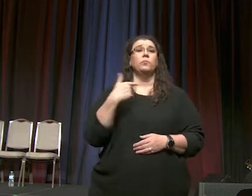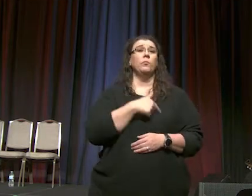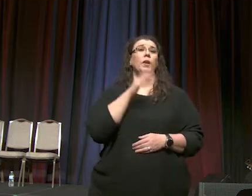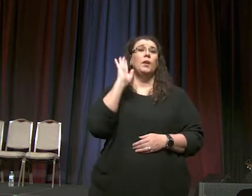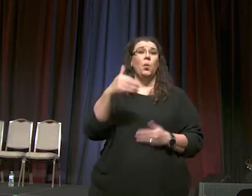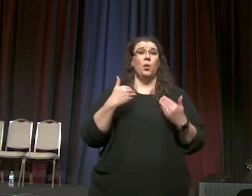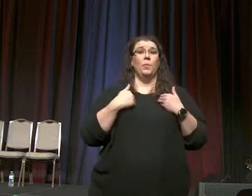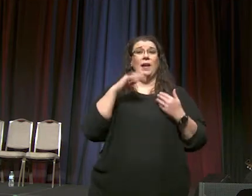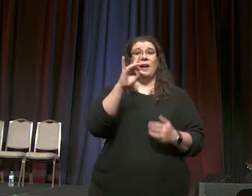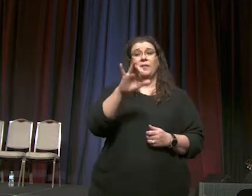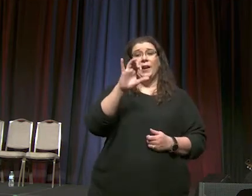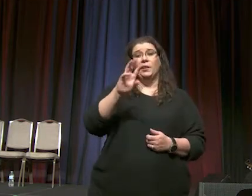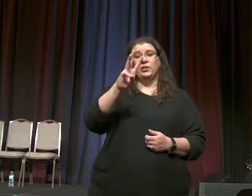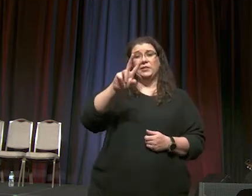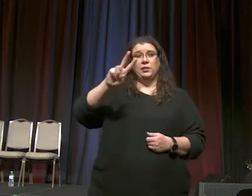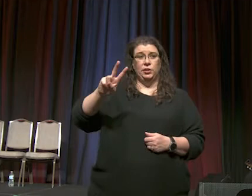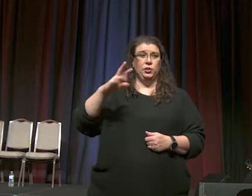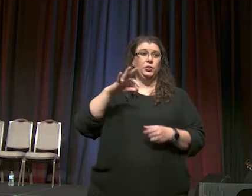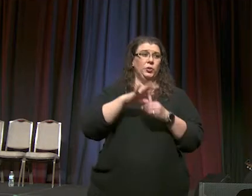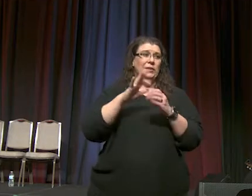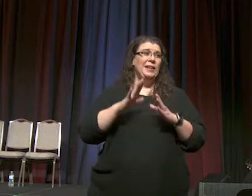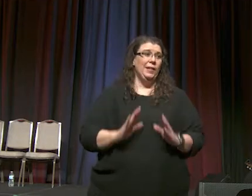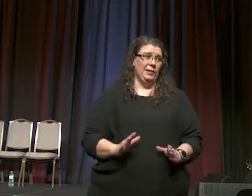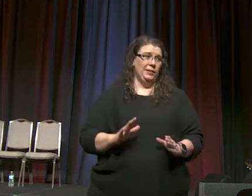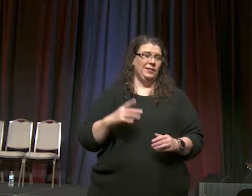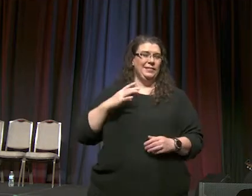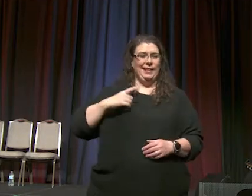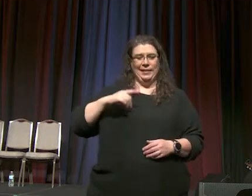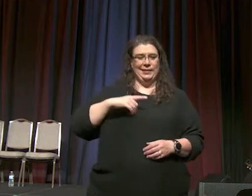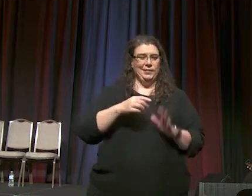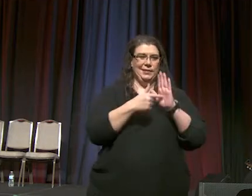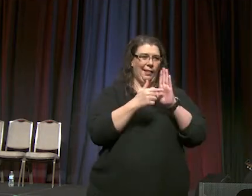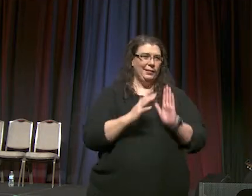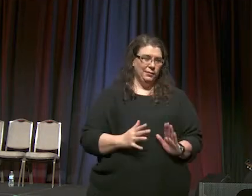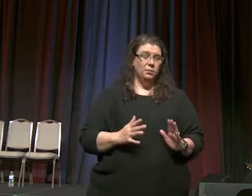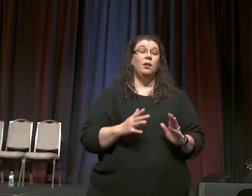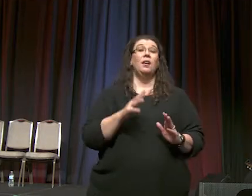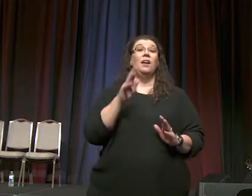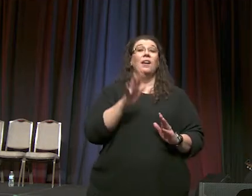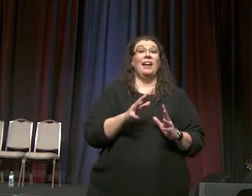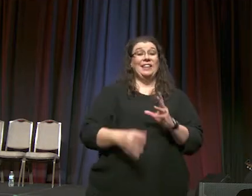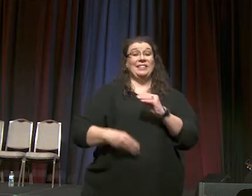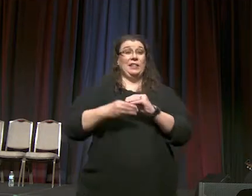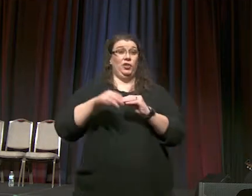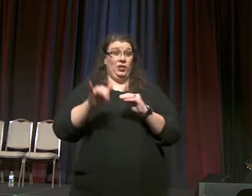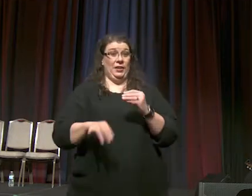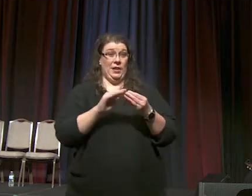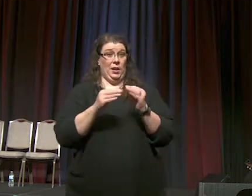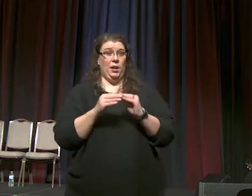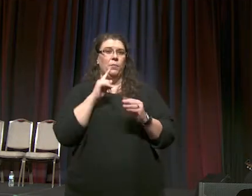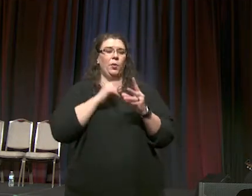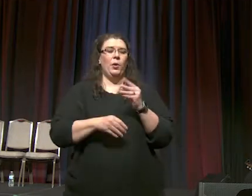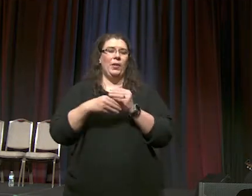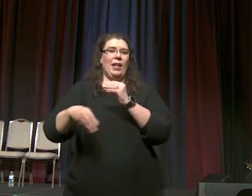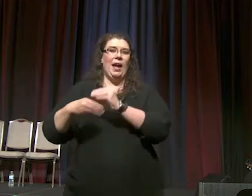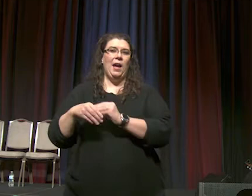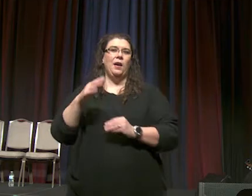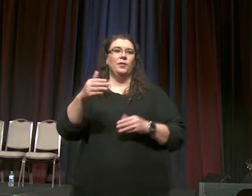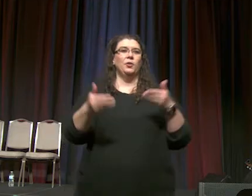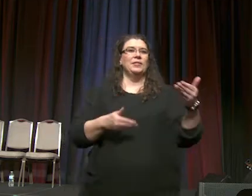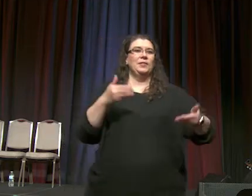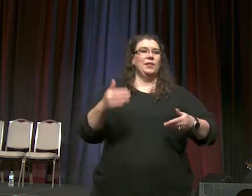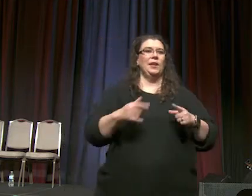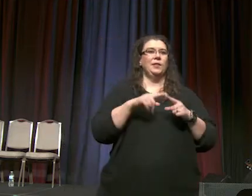having 862 delegates. And in addition to that number, we will add those guests from the